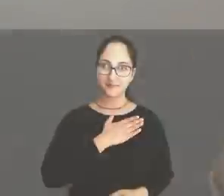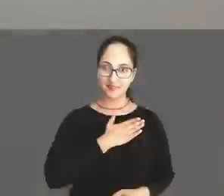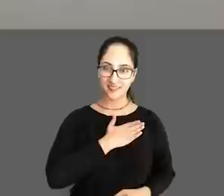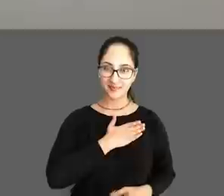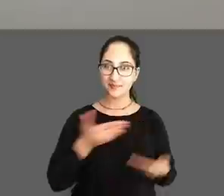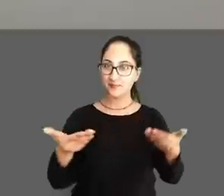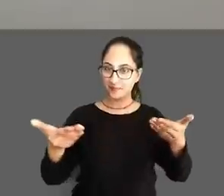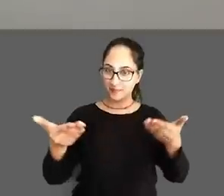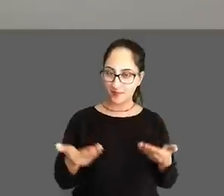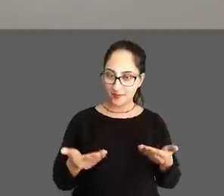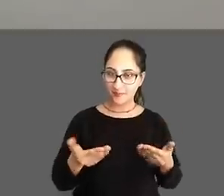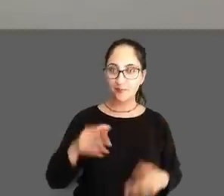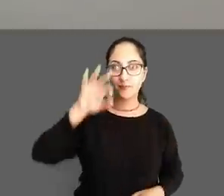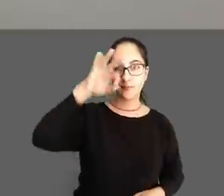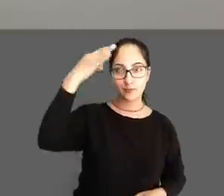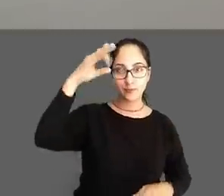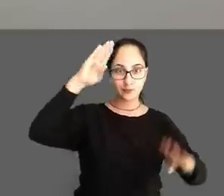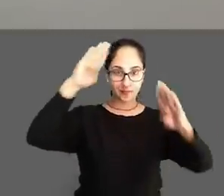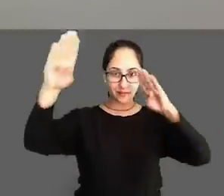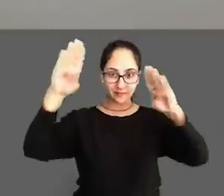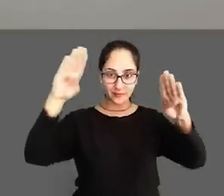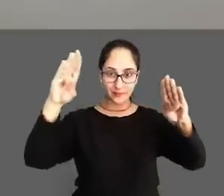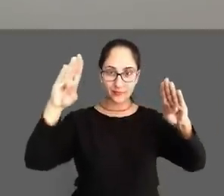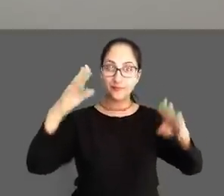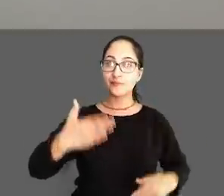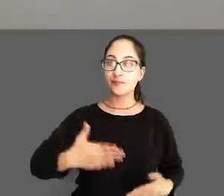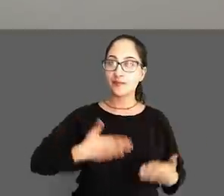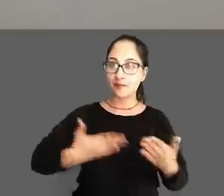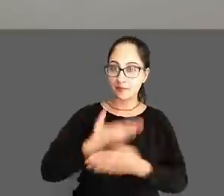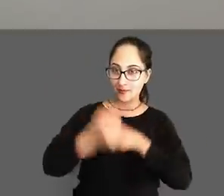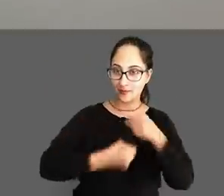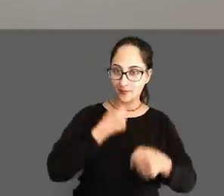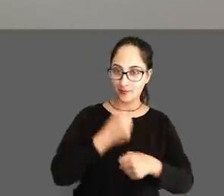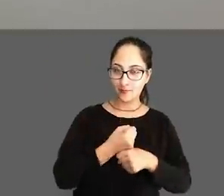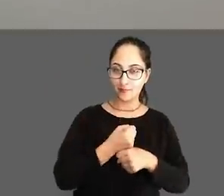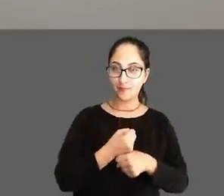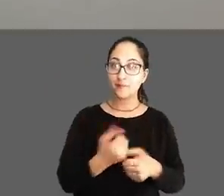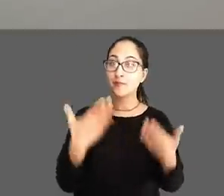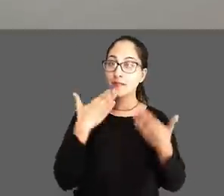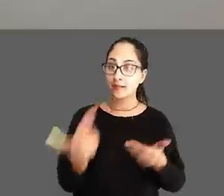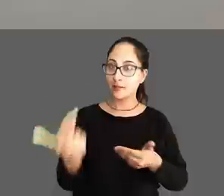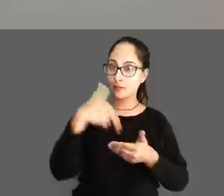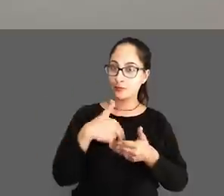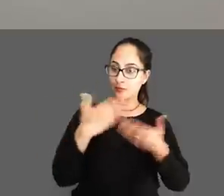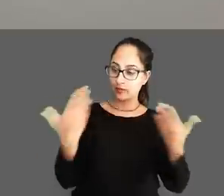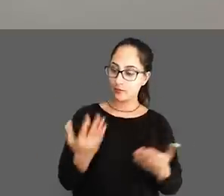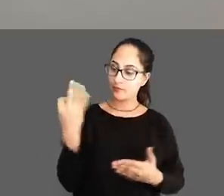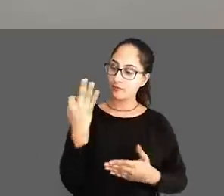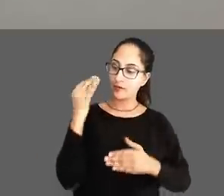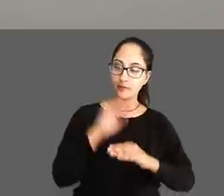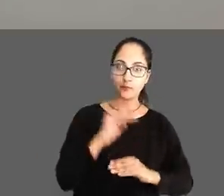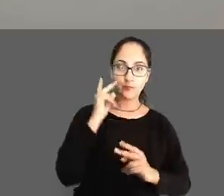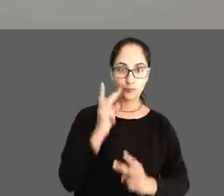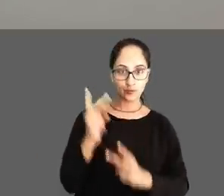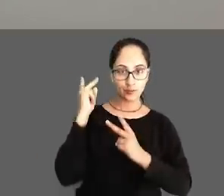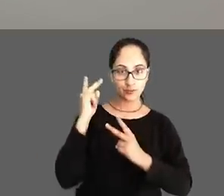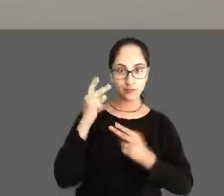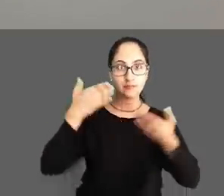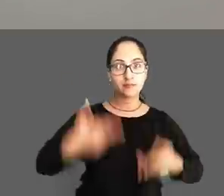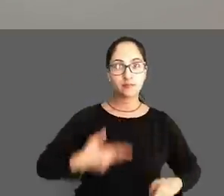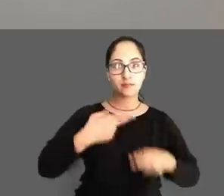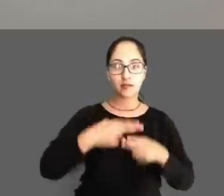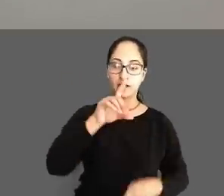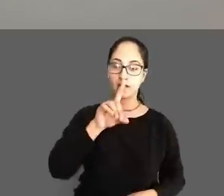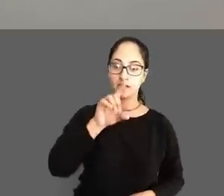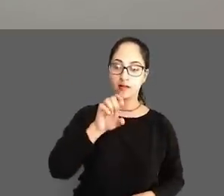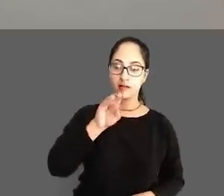Ya Ali Madad, welcome, bienvenue, and Happy New Year. Thank you for tuning in to another Friday Night Reflections. My name